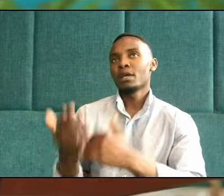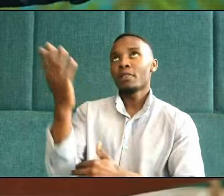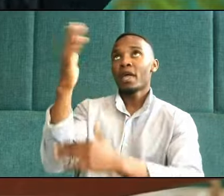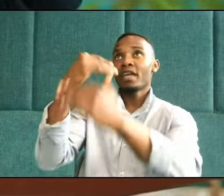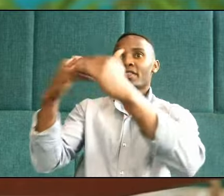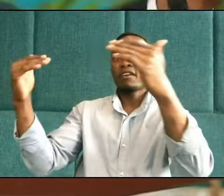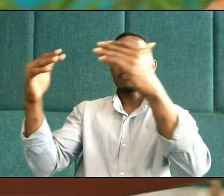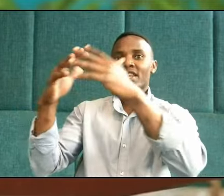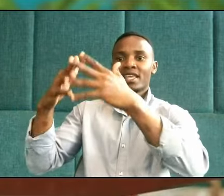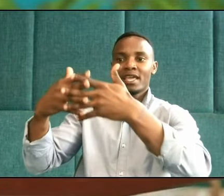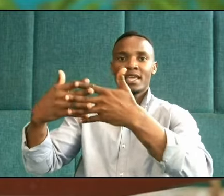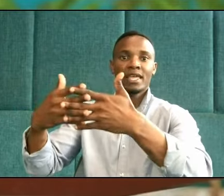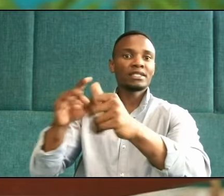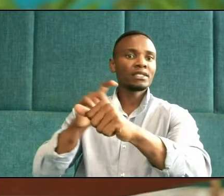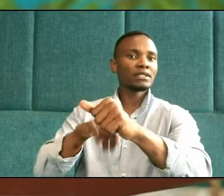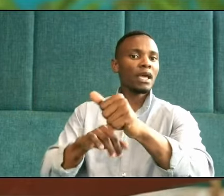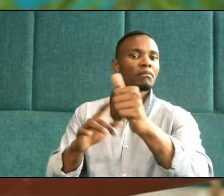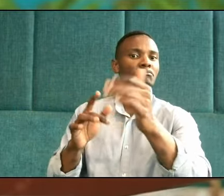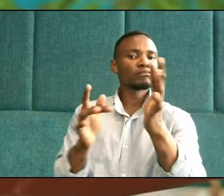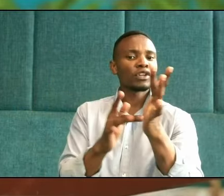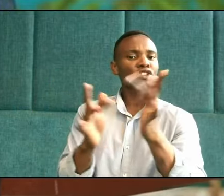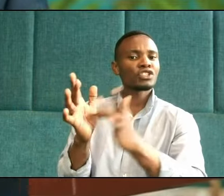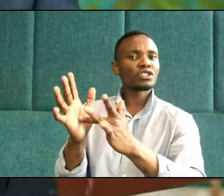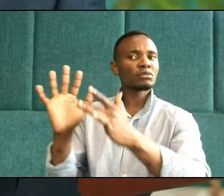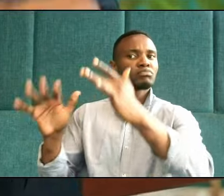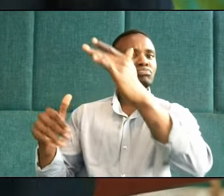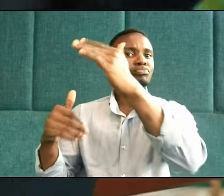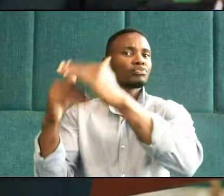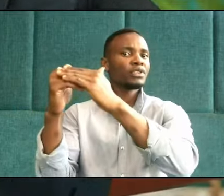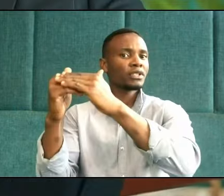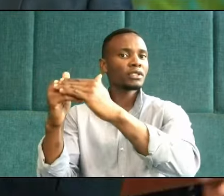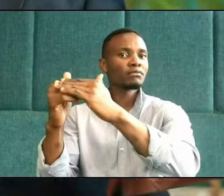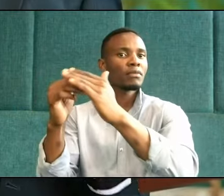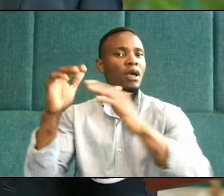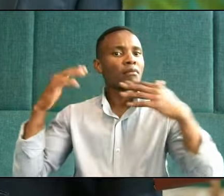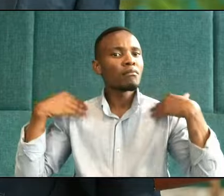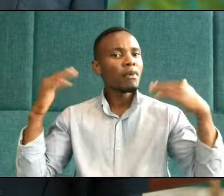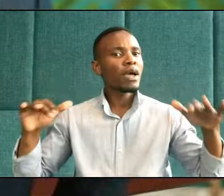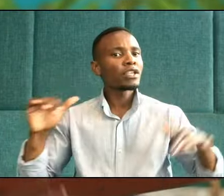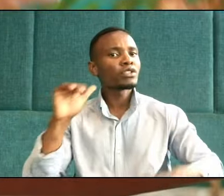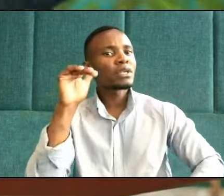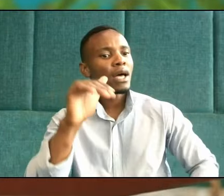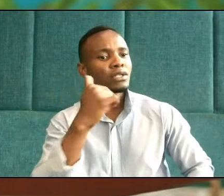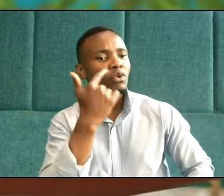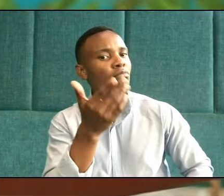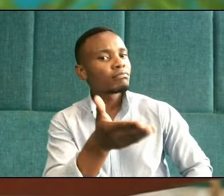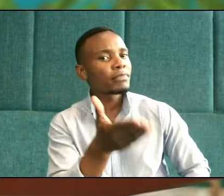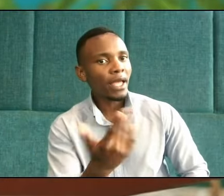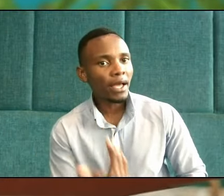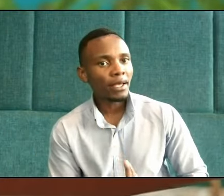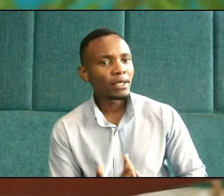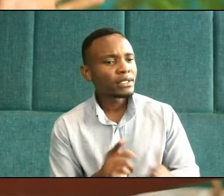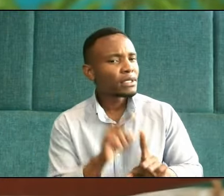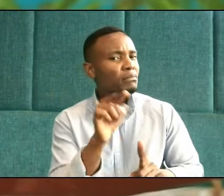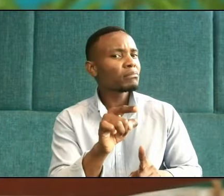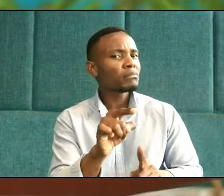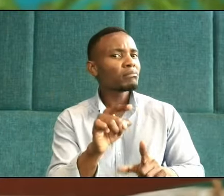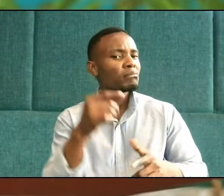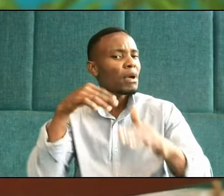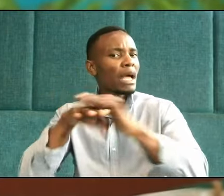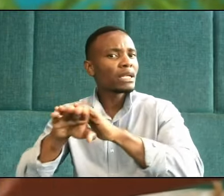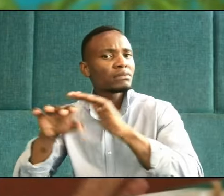he reached the heavenly gates, the angels asked, who is out there? And how can he be allowed to